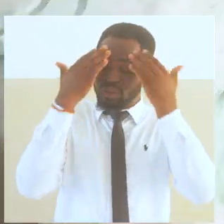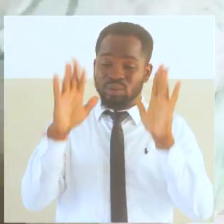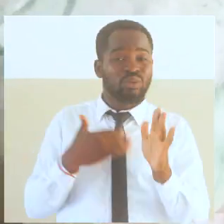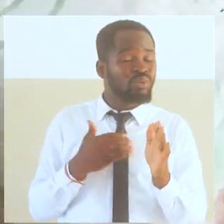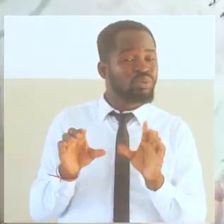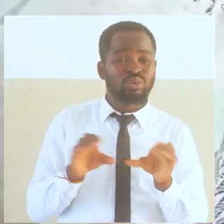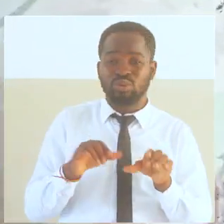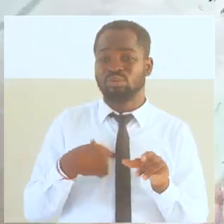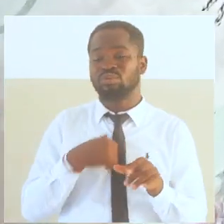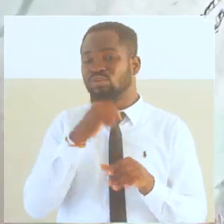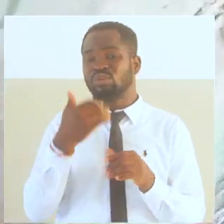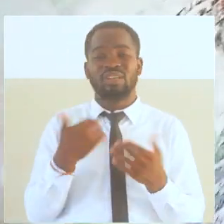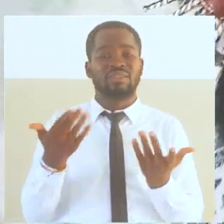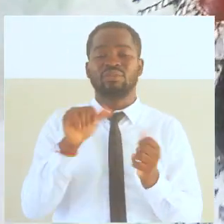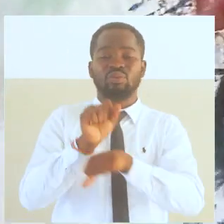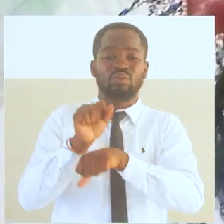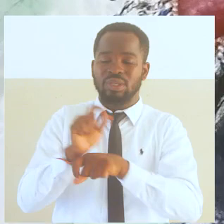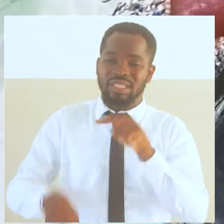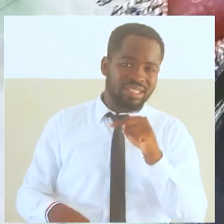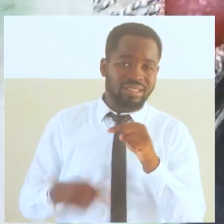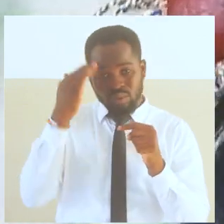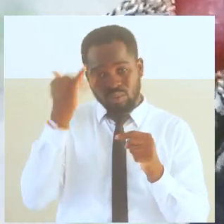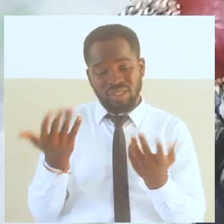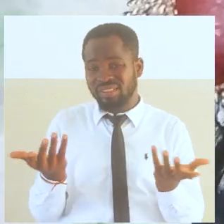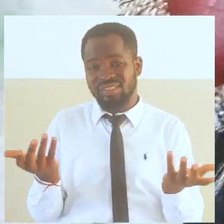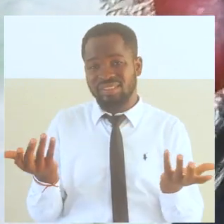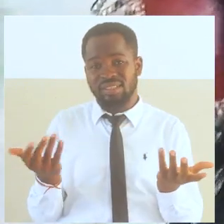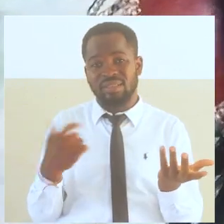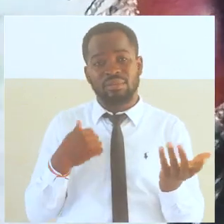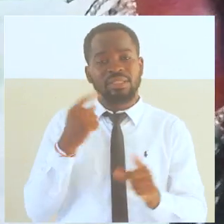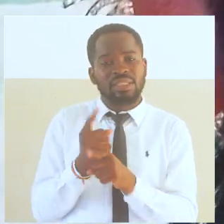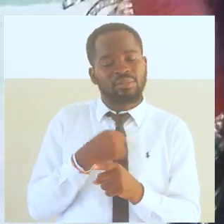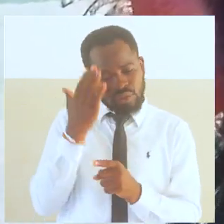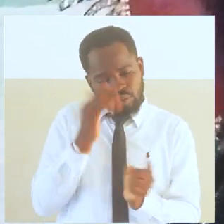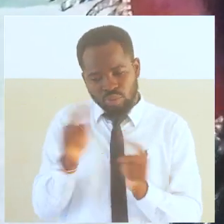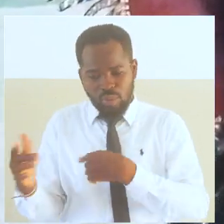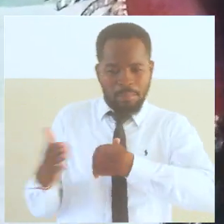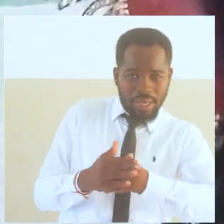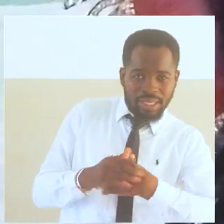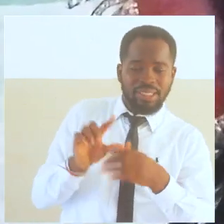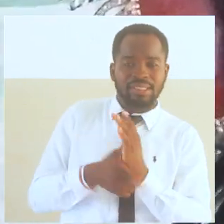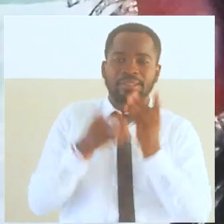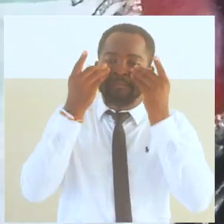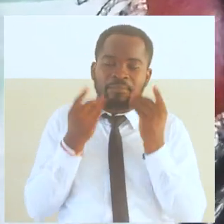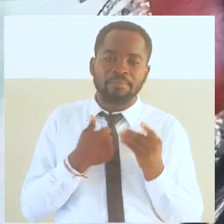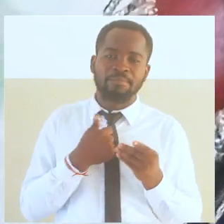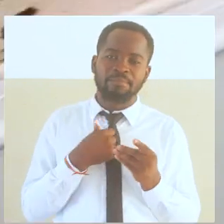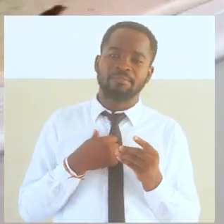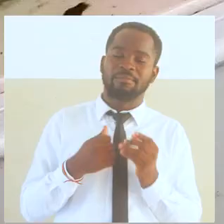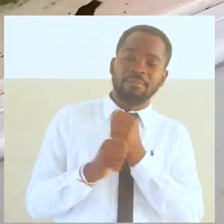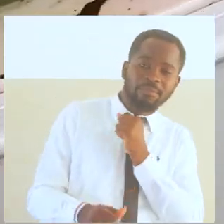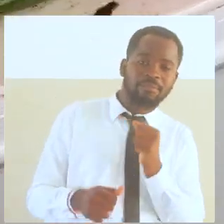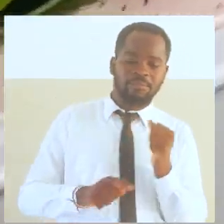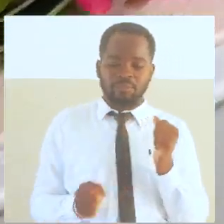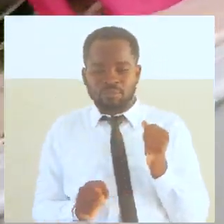other complications, and that eventually led to her demise. This is